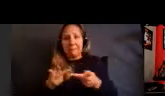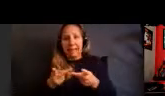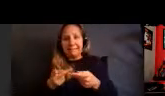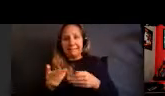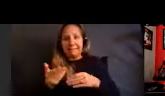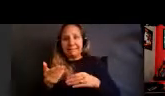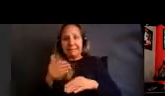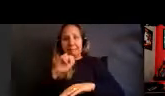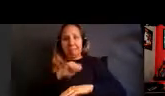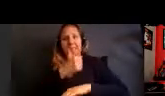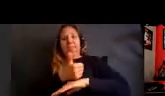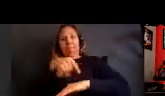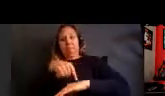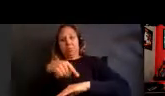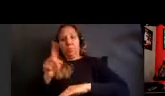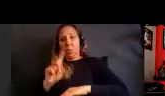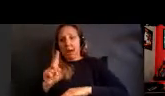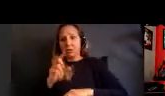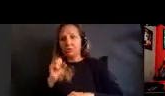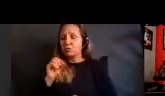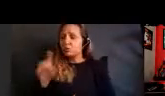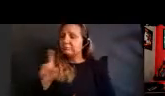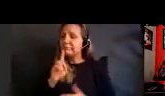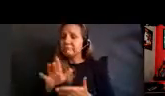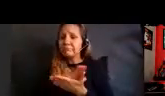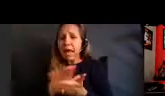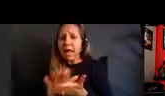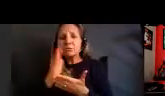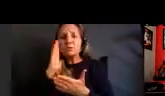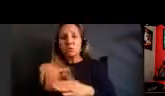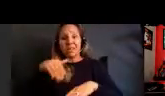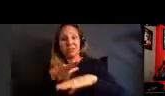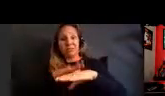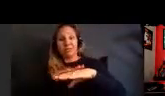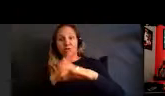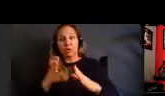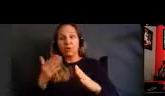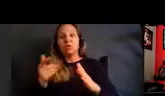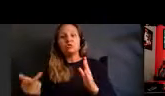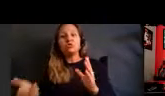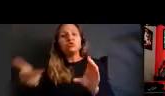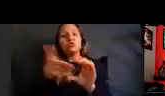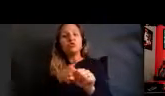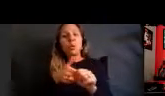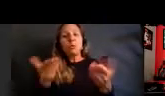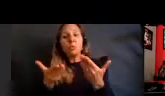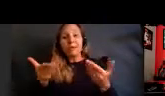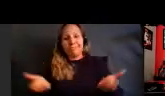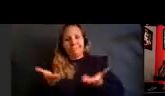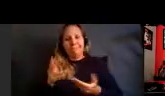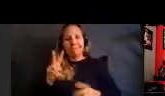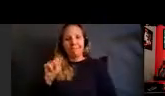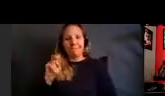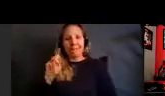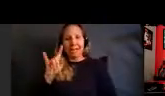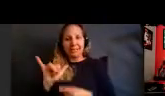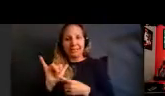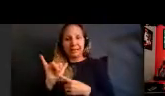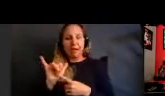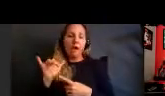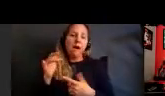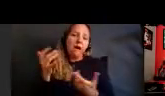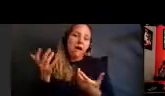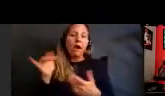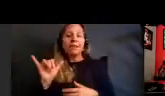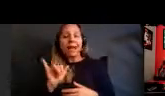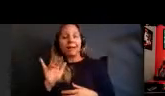kind enough to say, how about when we onboard these consultants, we onboard them at Vancity as though they're Vancity